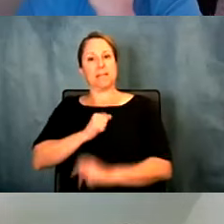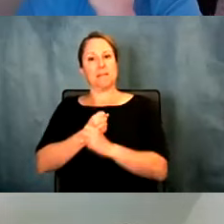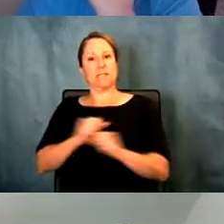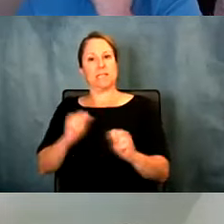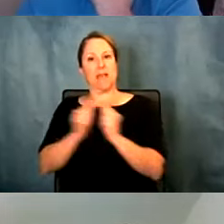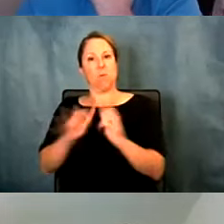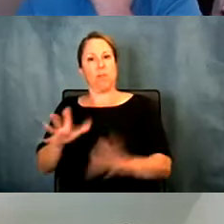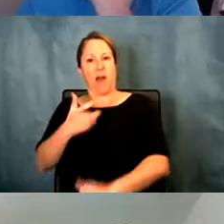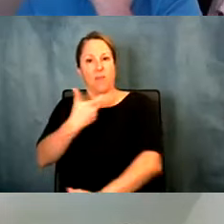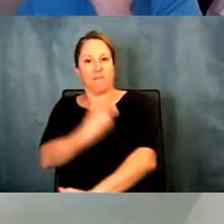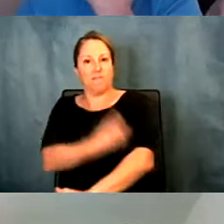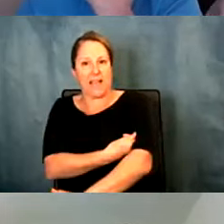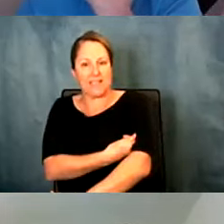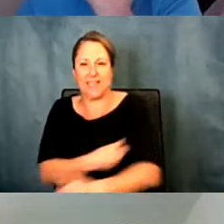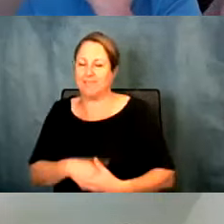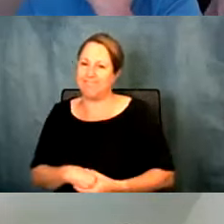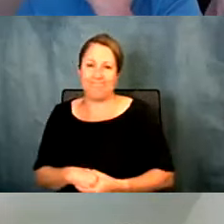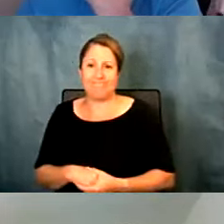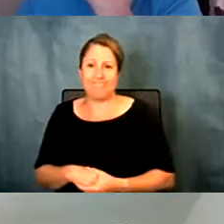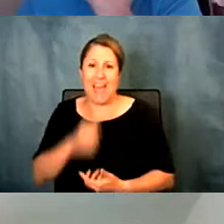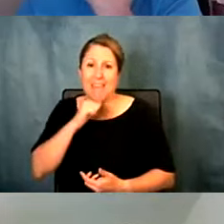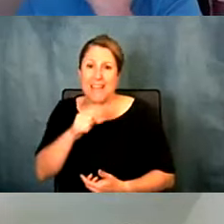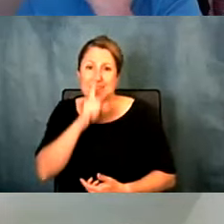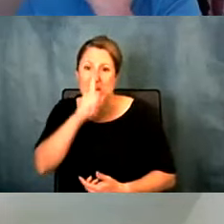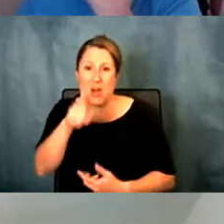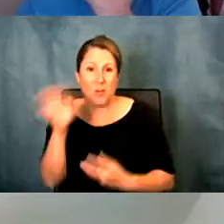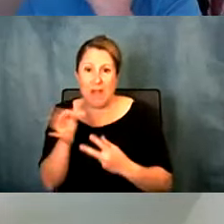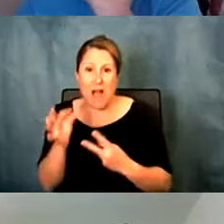And unfortunately, that choice does not exist.